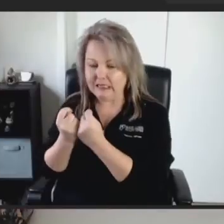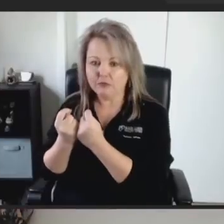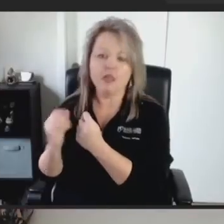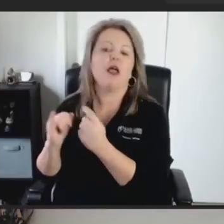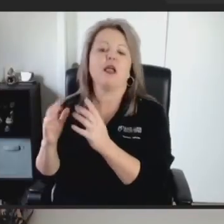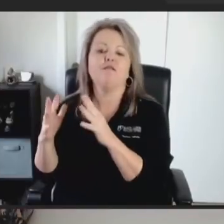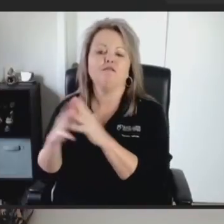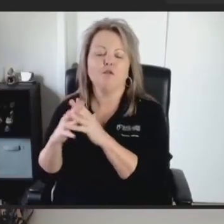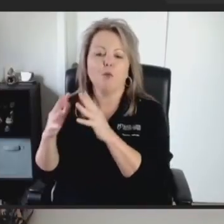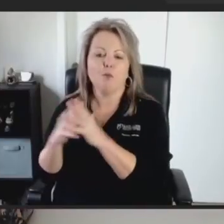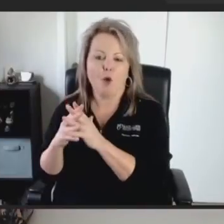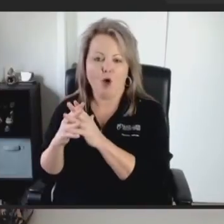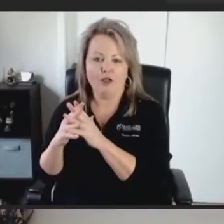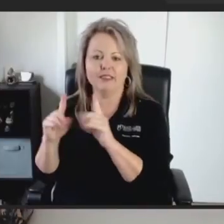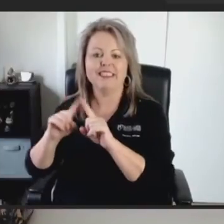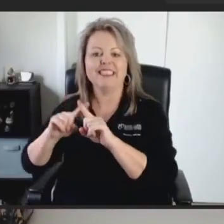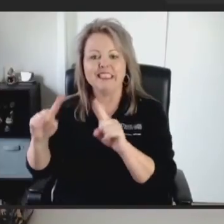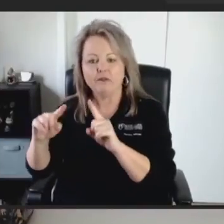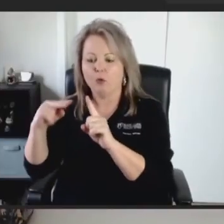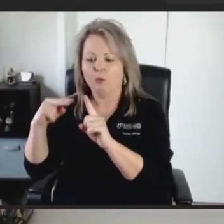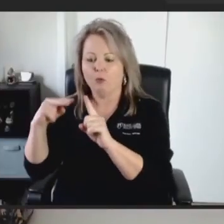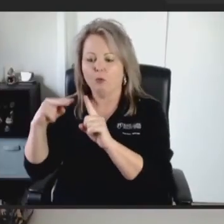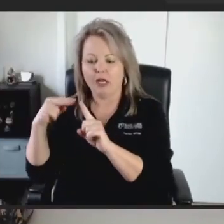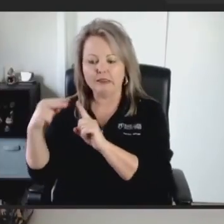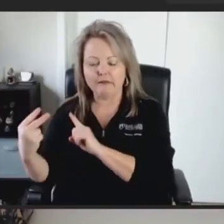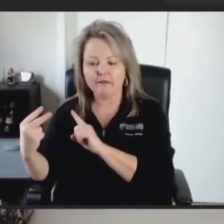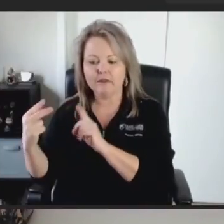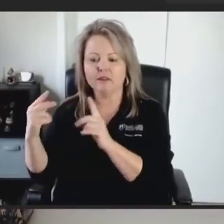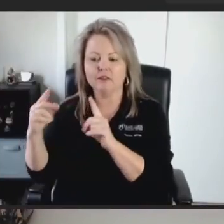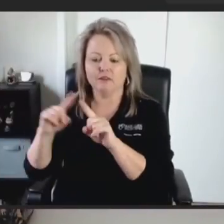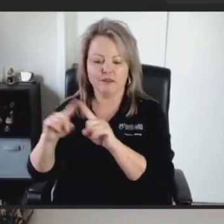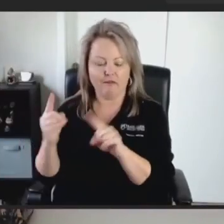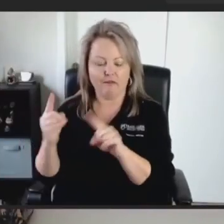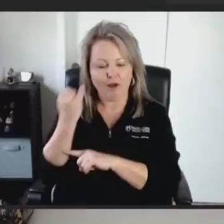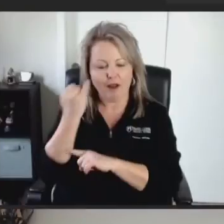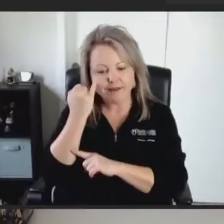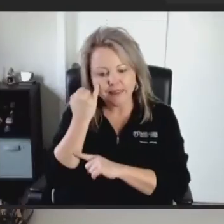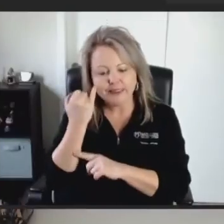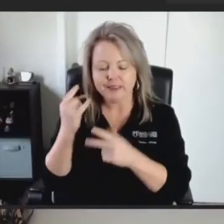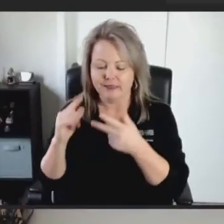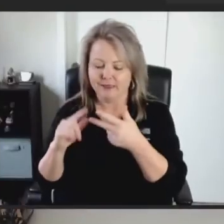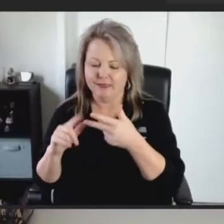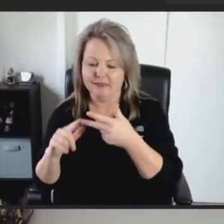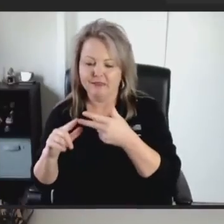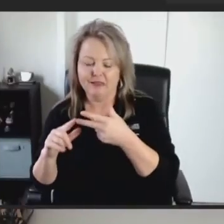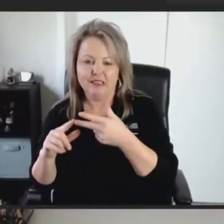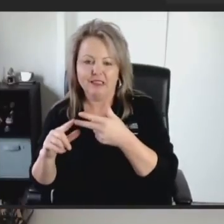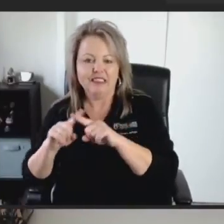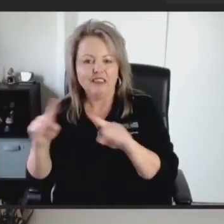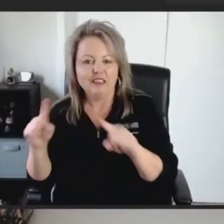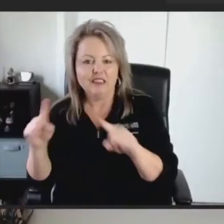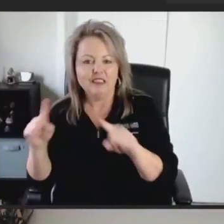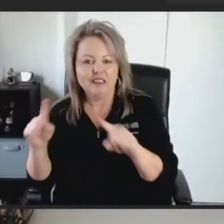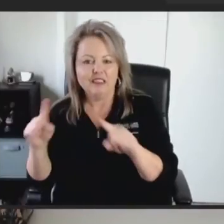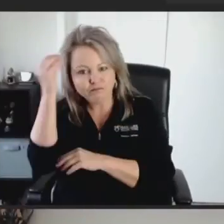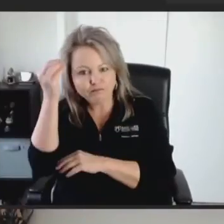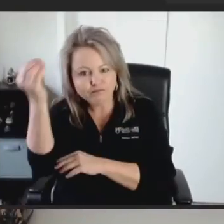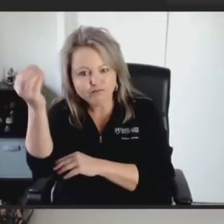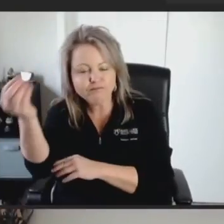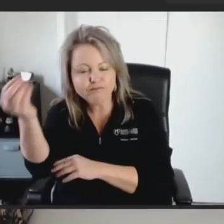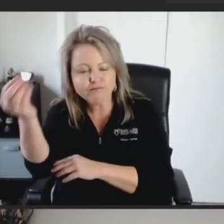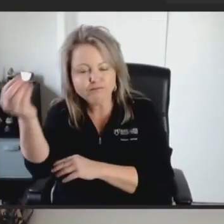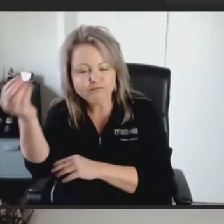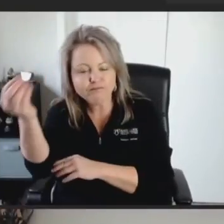we can have different perspectives, we can have different ideas, we can have different points of view, we can come from all kinds of